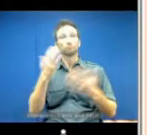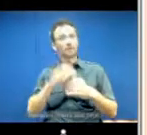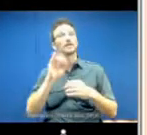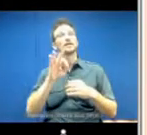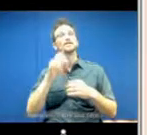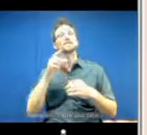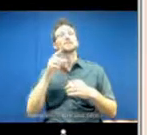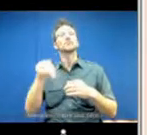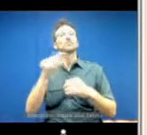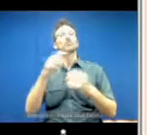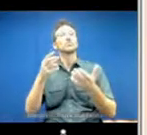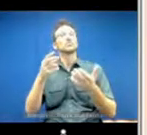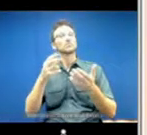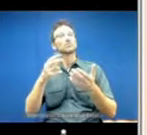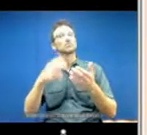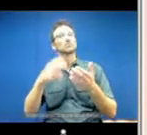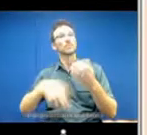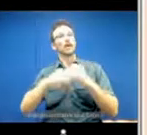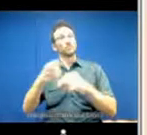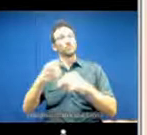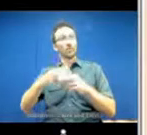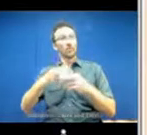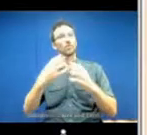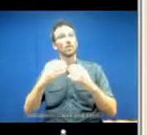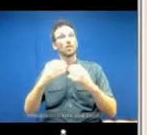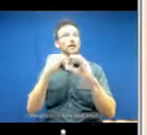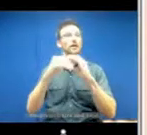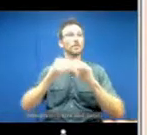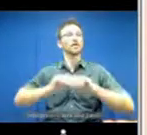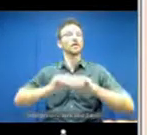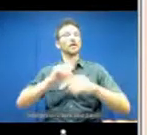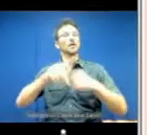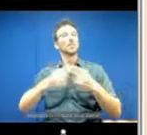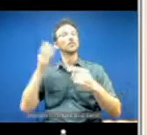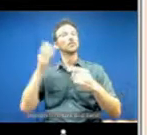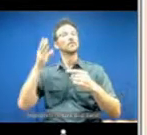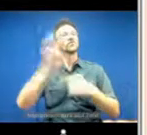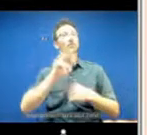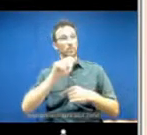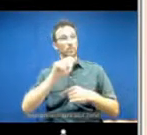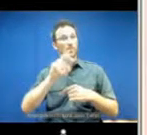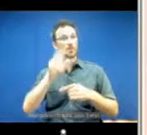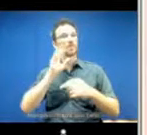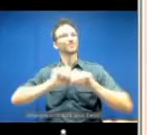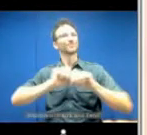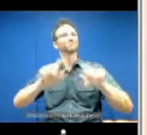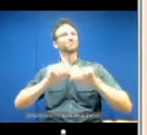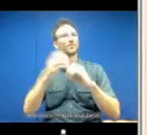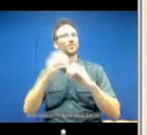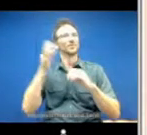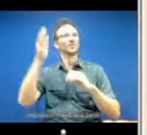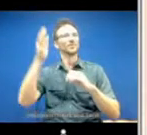webinar interest, you will get more promotions on future webinars. Thank you very much. Have a good day.